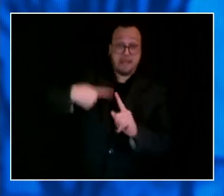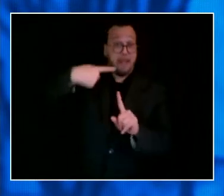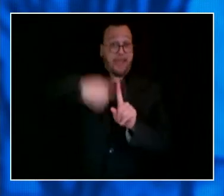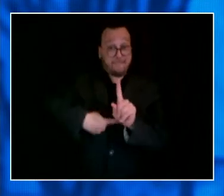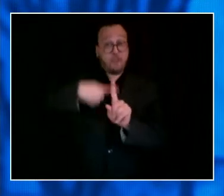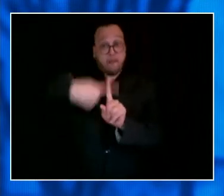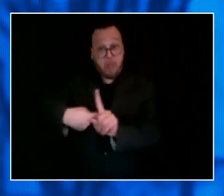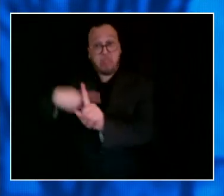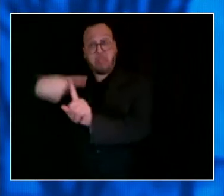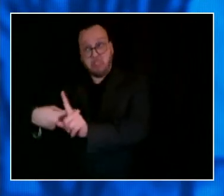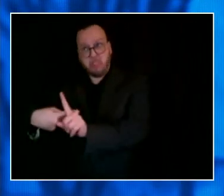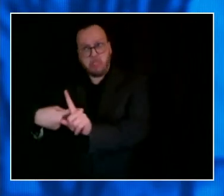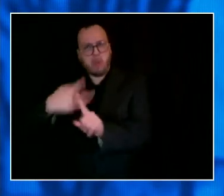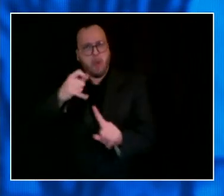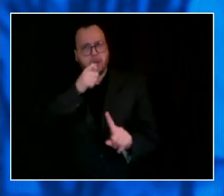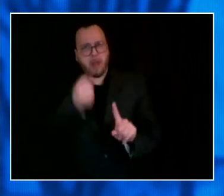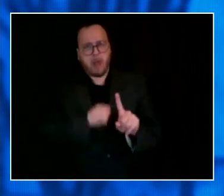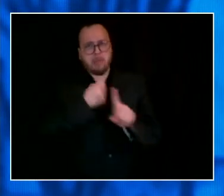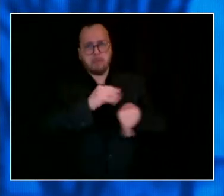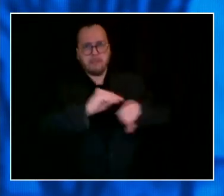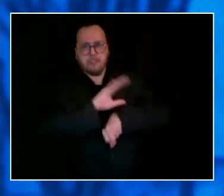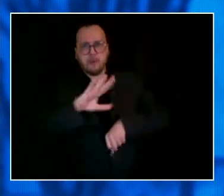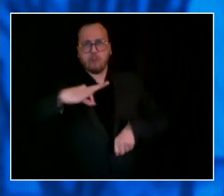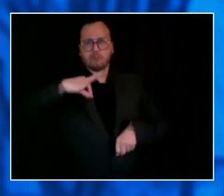towards your credit score.